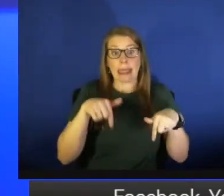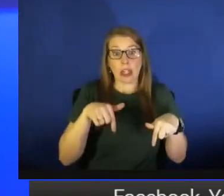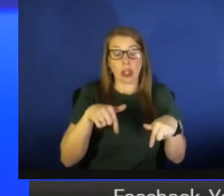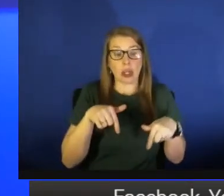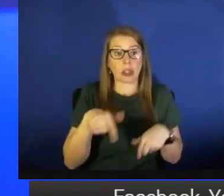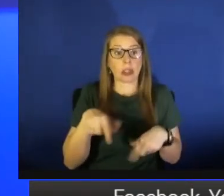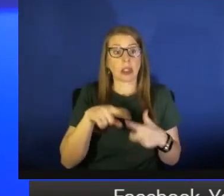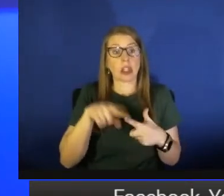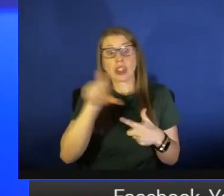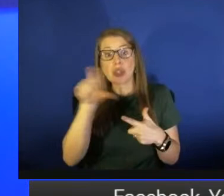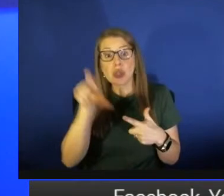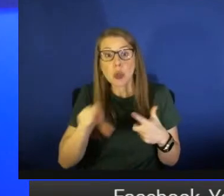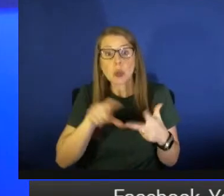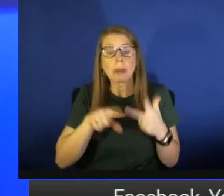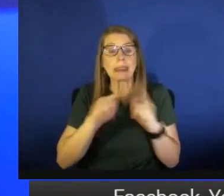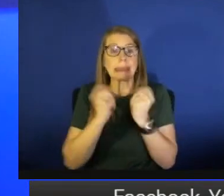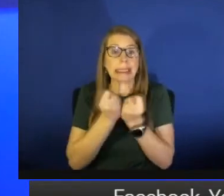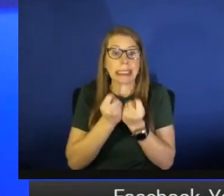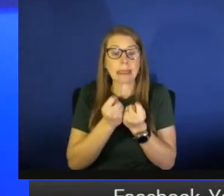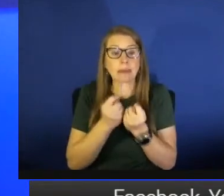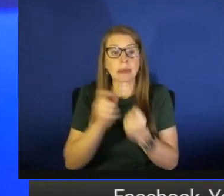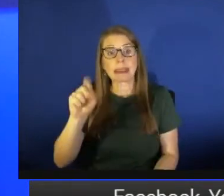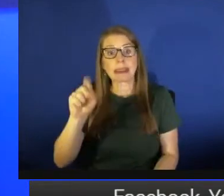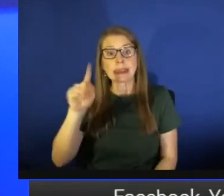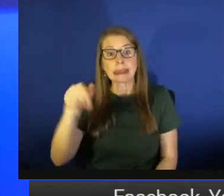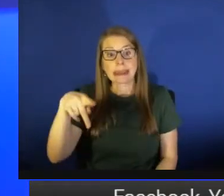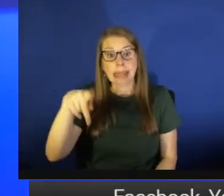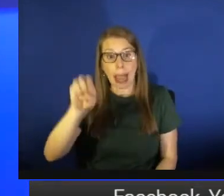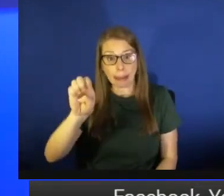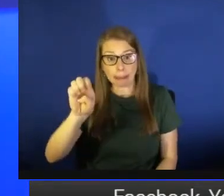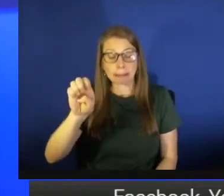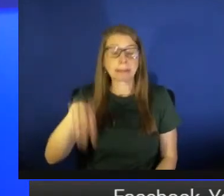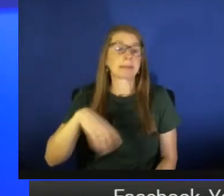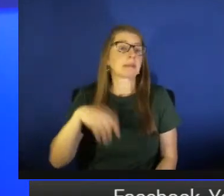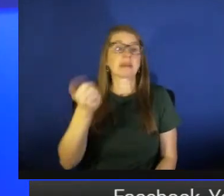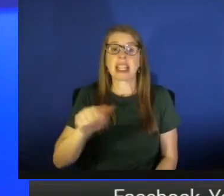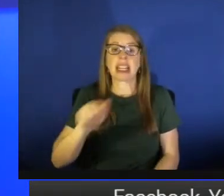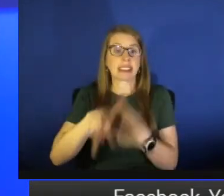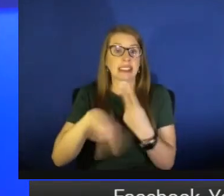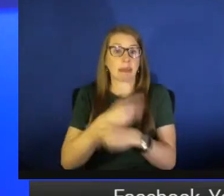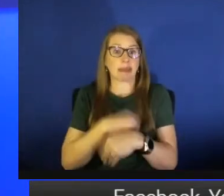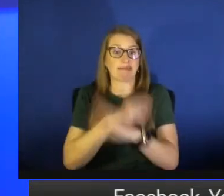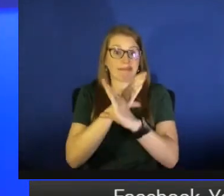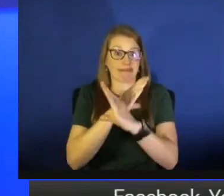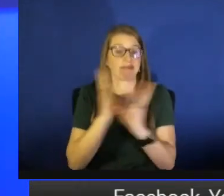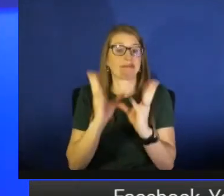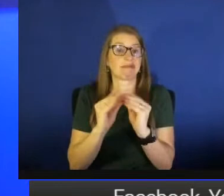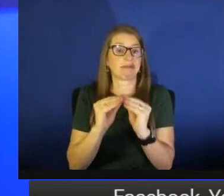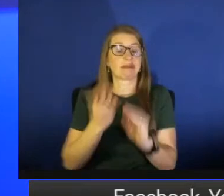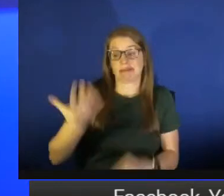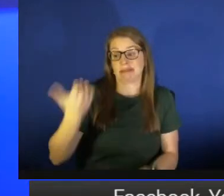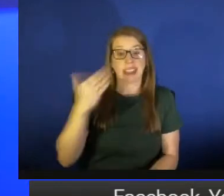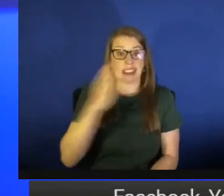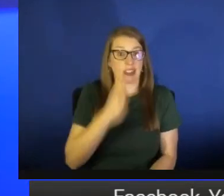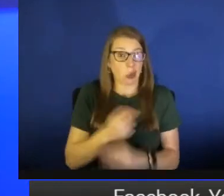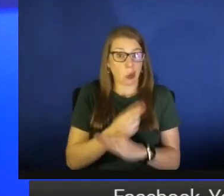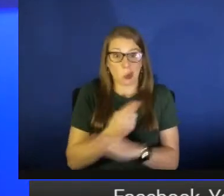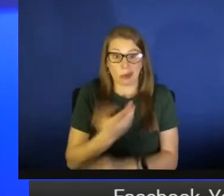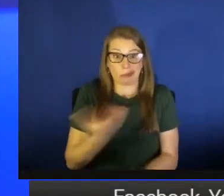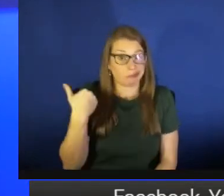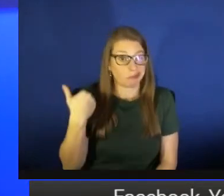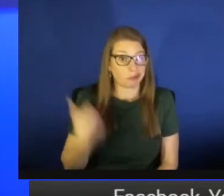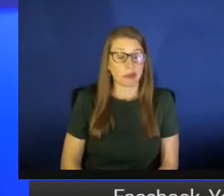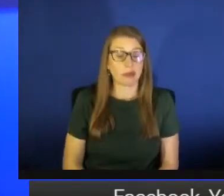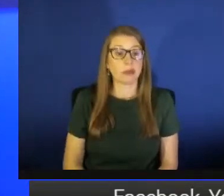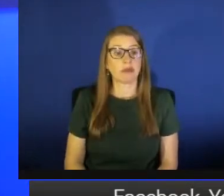Teams or Skype or any other video conferencing really changed that dynamic. In the past, we hadn't used those as much. And this really